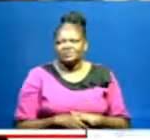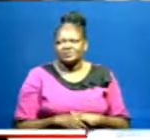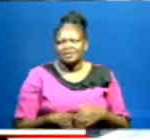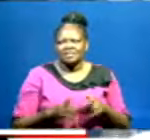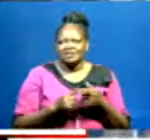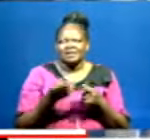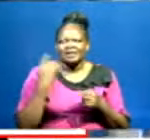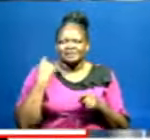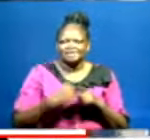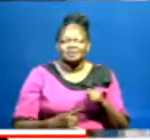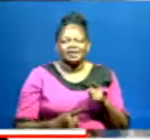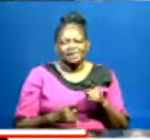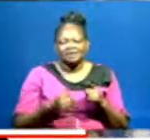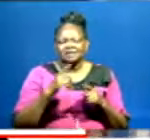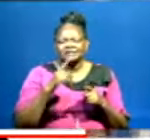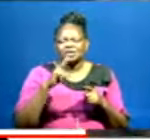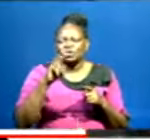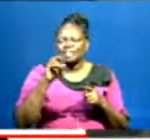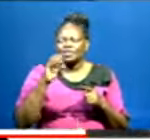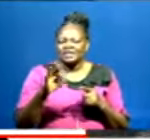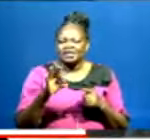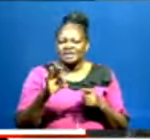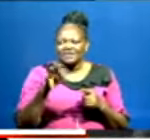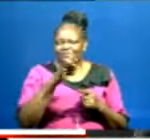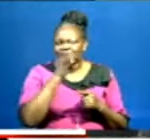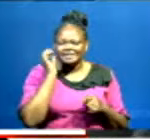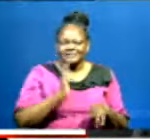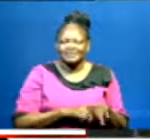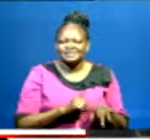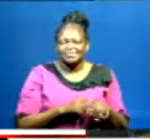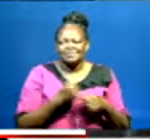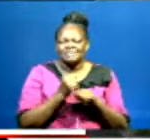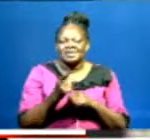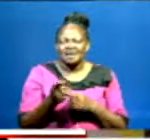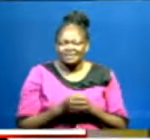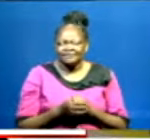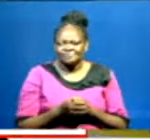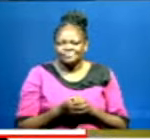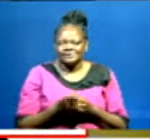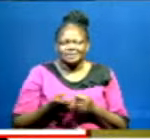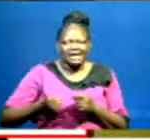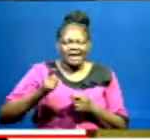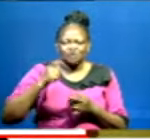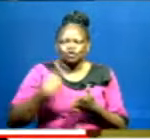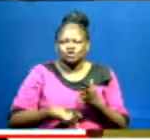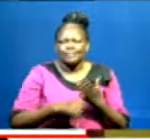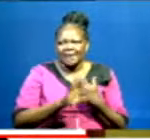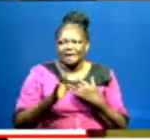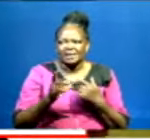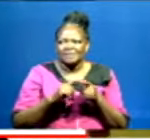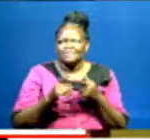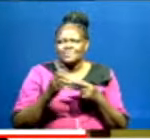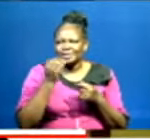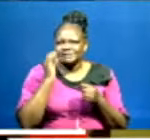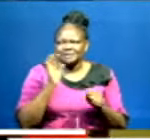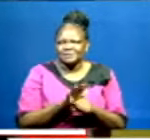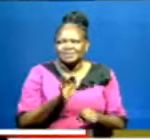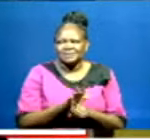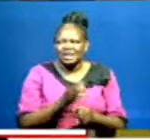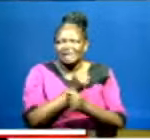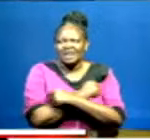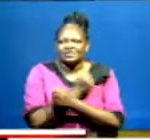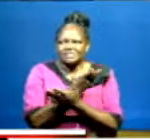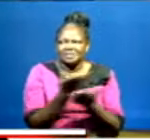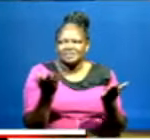year, 2023 fasting season has seen her inflate her prices. Watu wanakula sana, wanapenda hizi vitu